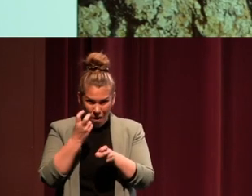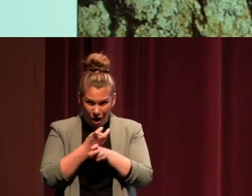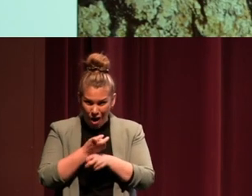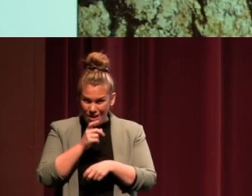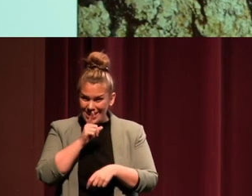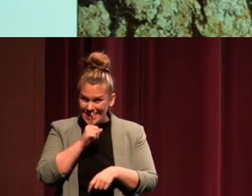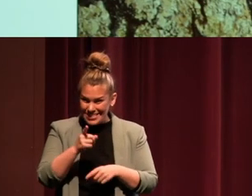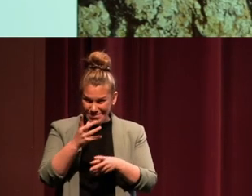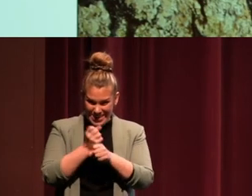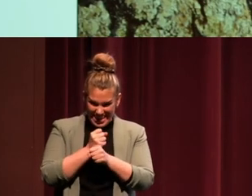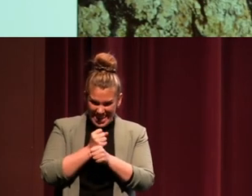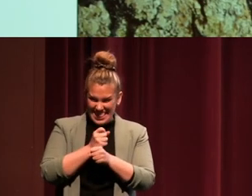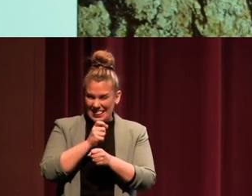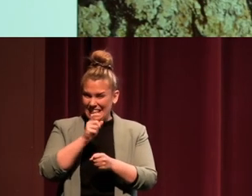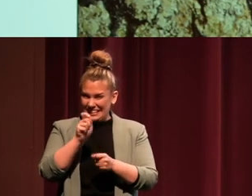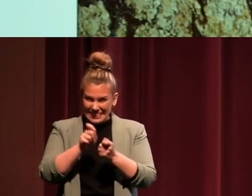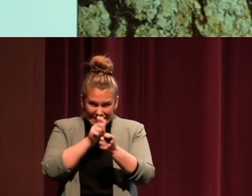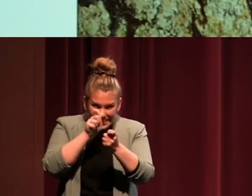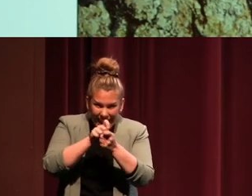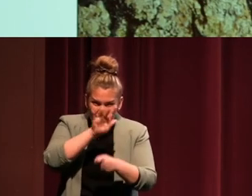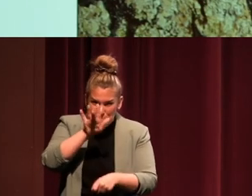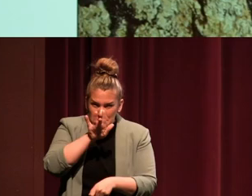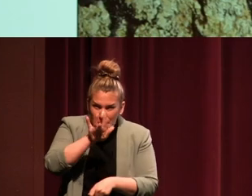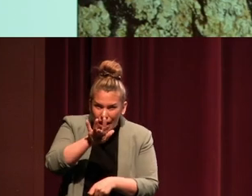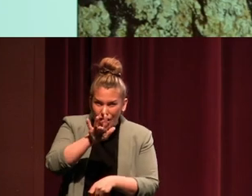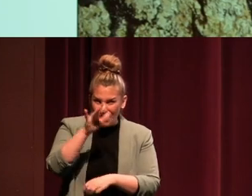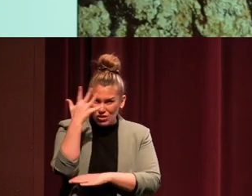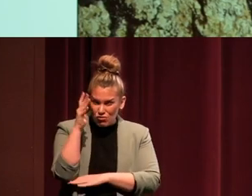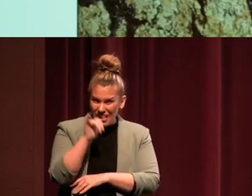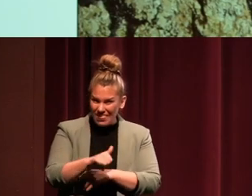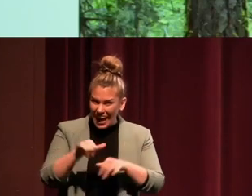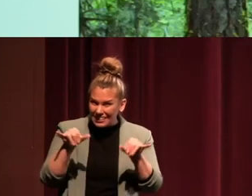center of a tree that size.